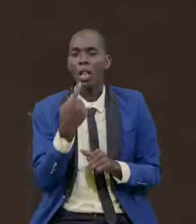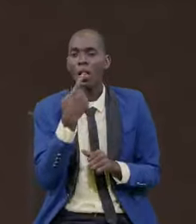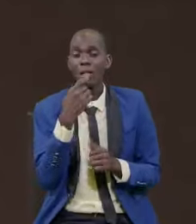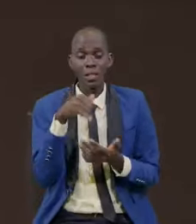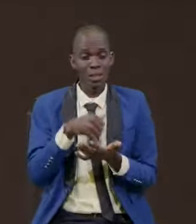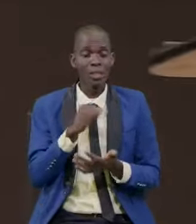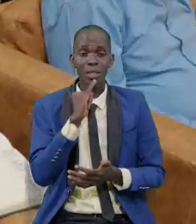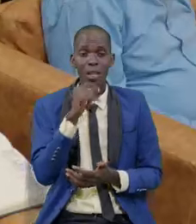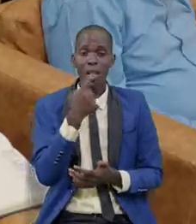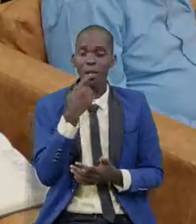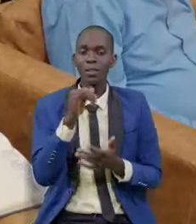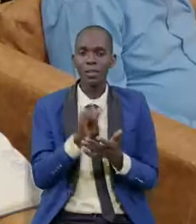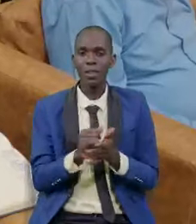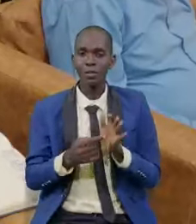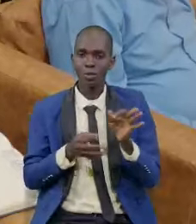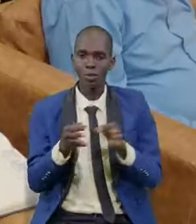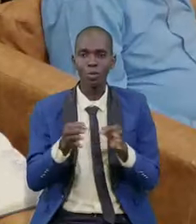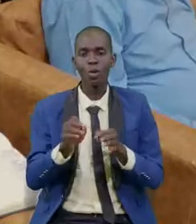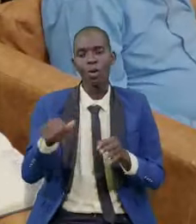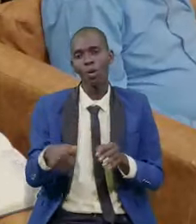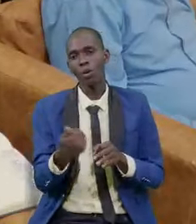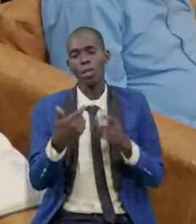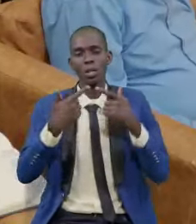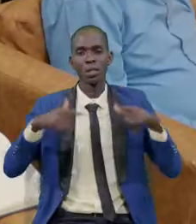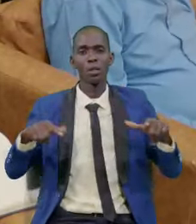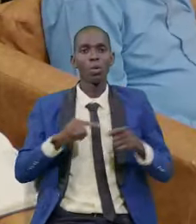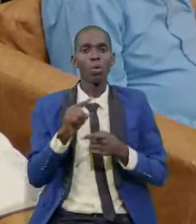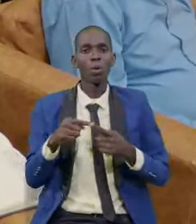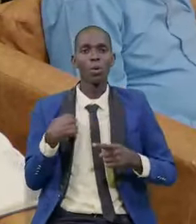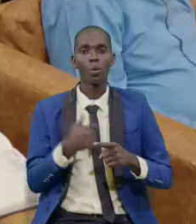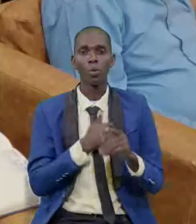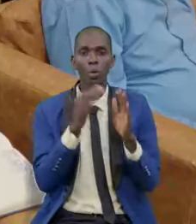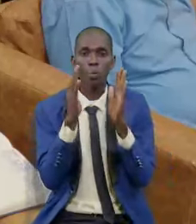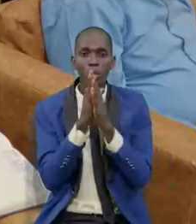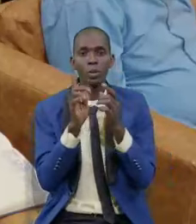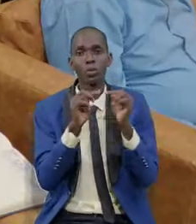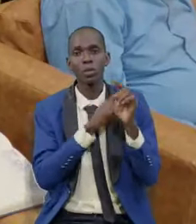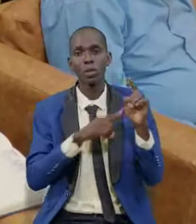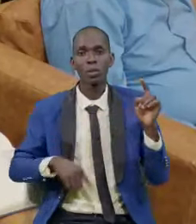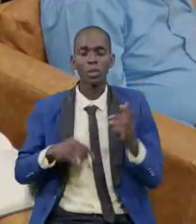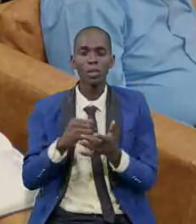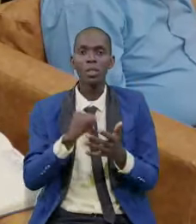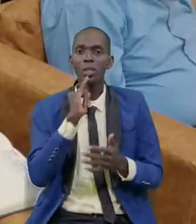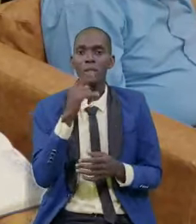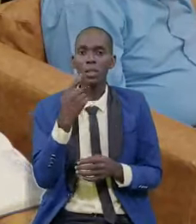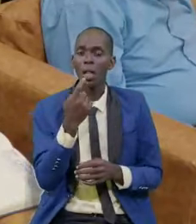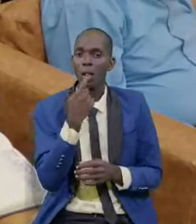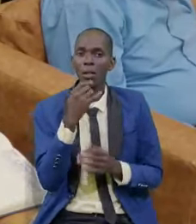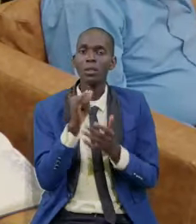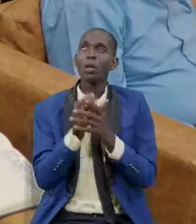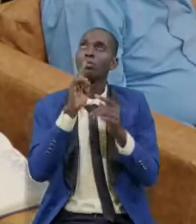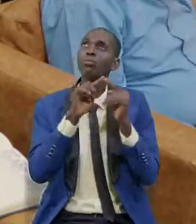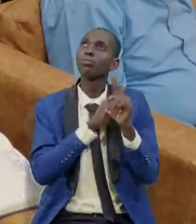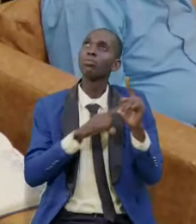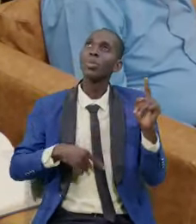that other language. Are we praying to the Lord? It is the tongue that prays to the Lord and says, Lord, this is